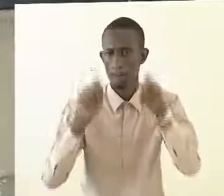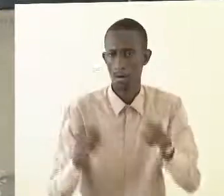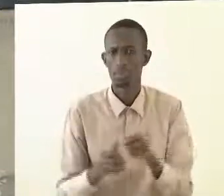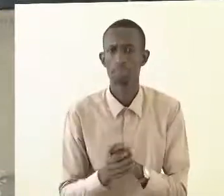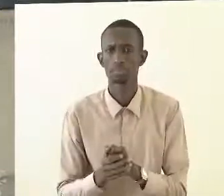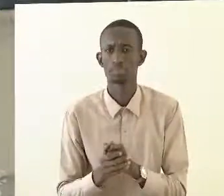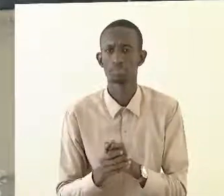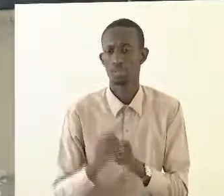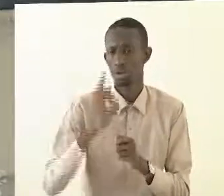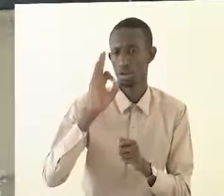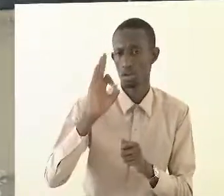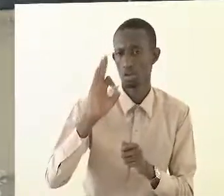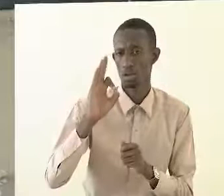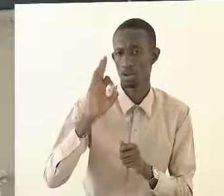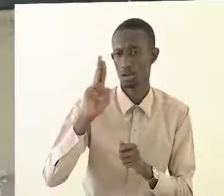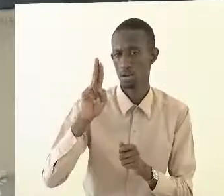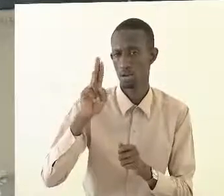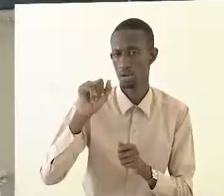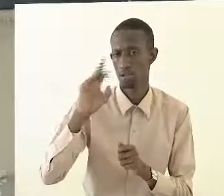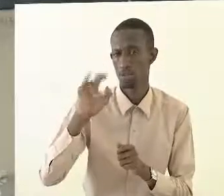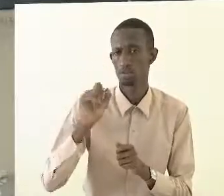power n times its derivative,